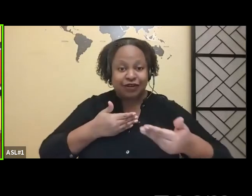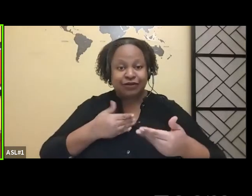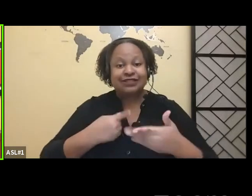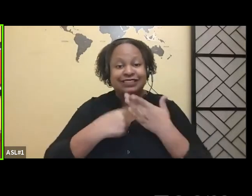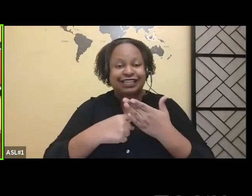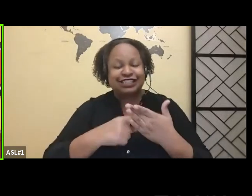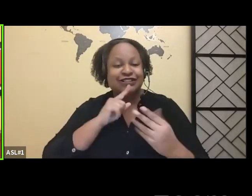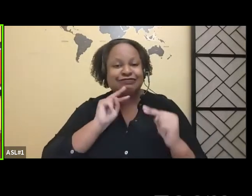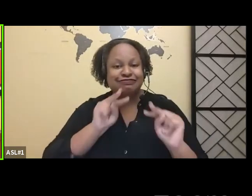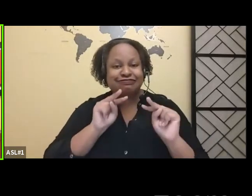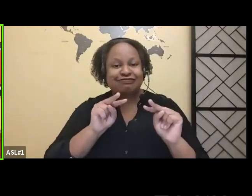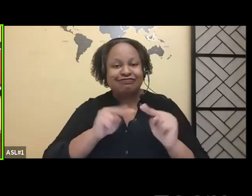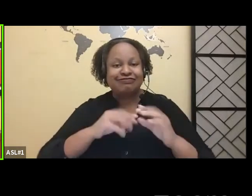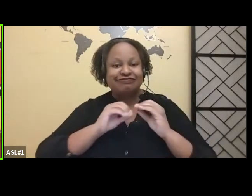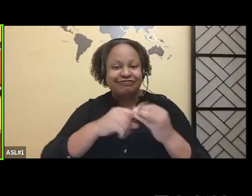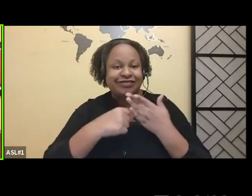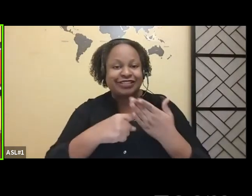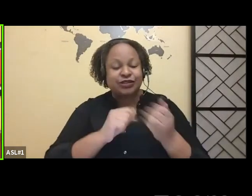Sister Winona LaDuke.